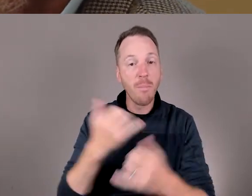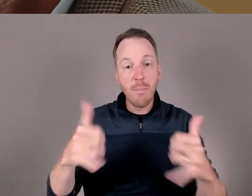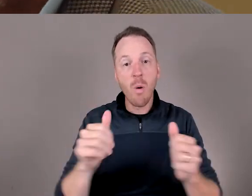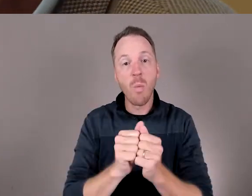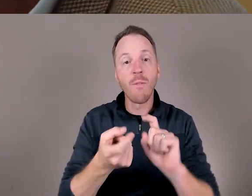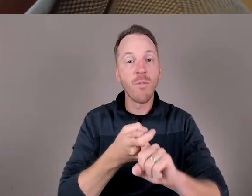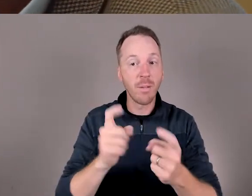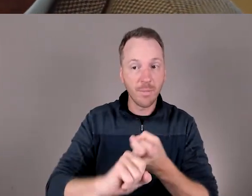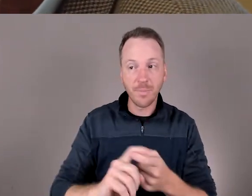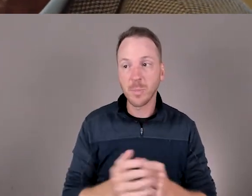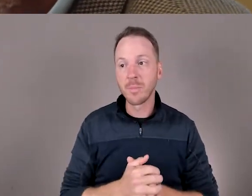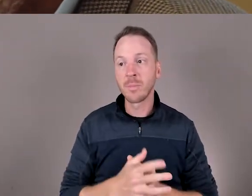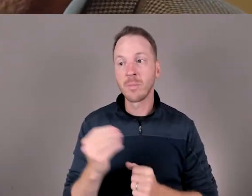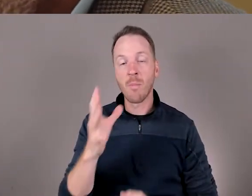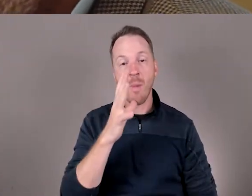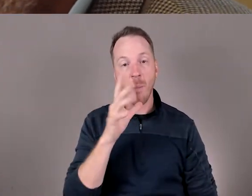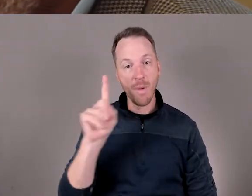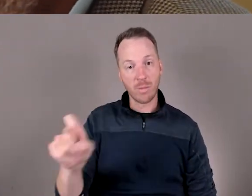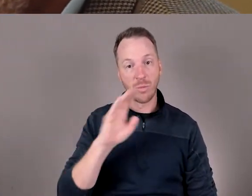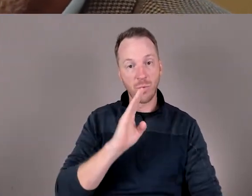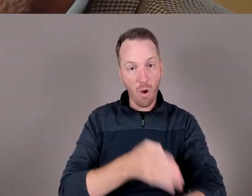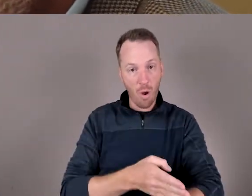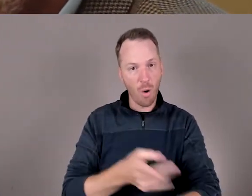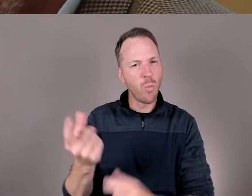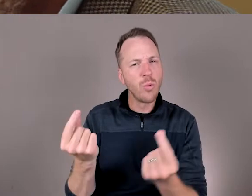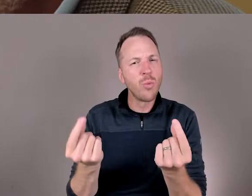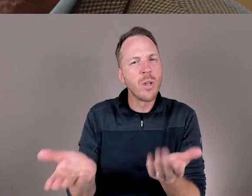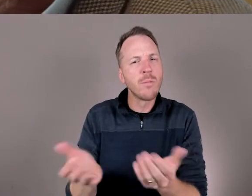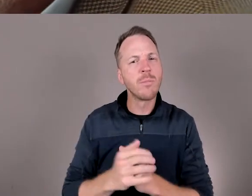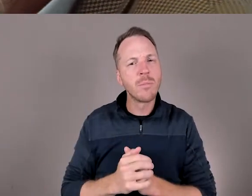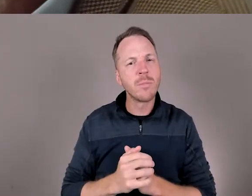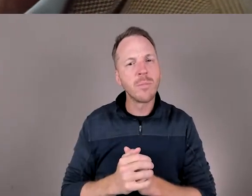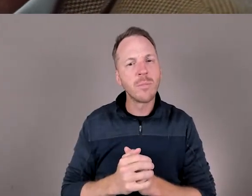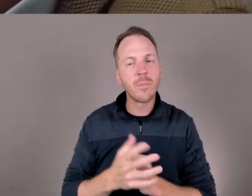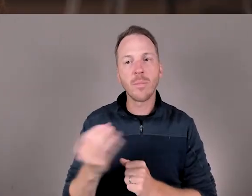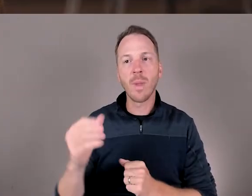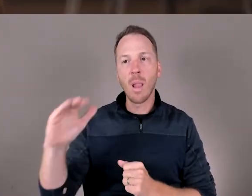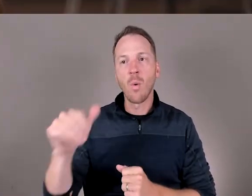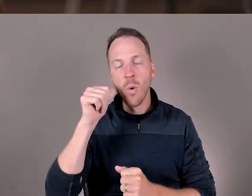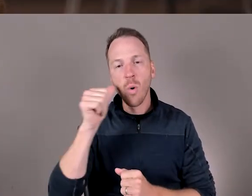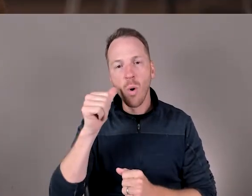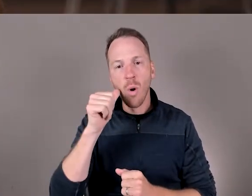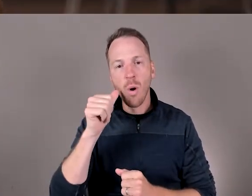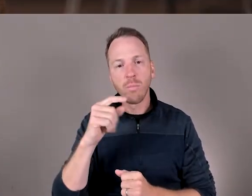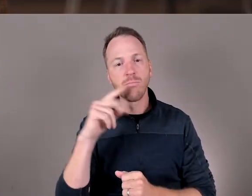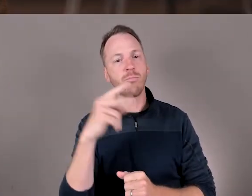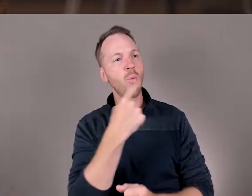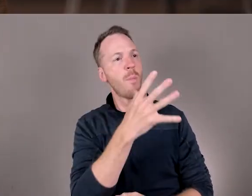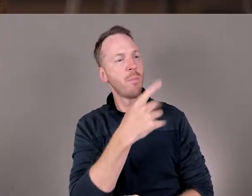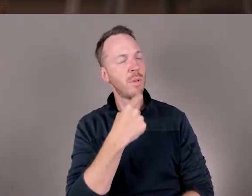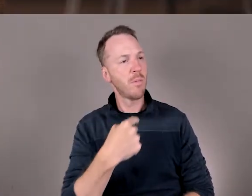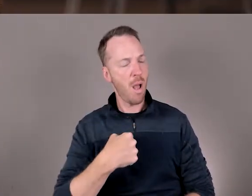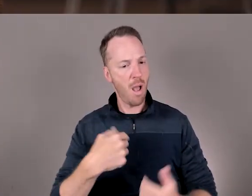with a friend, and mom asked her daughter what they were doing. And the little girl told her mom that she